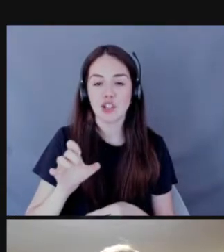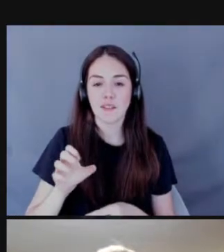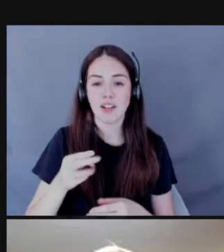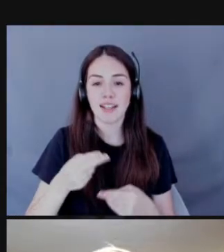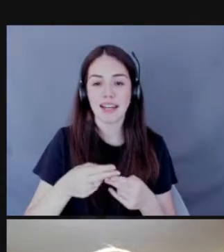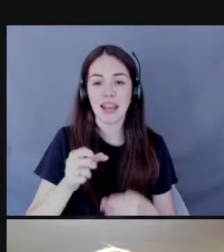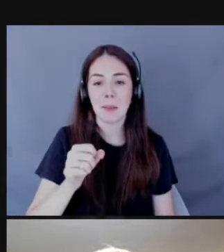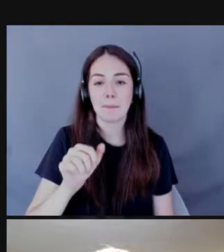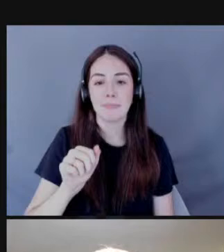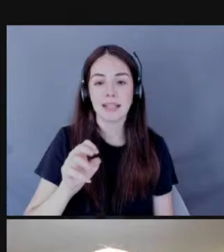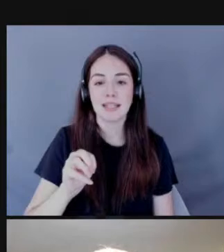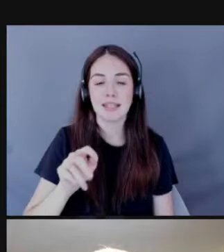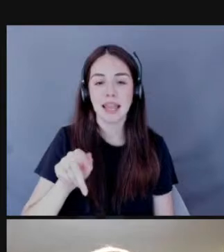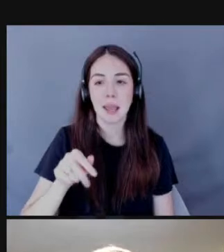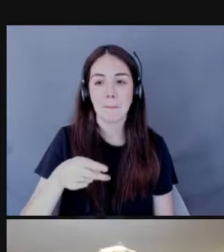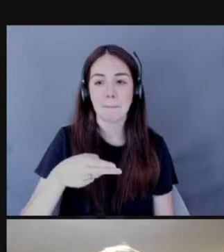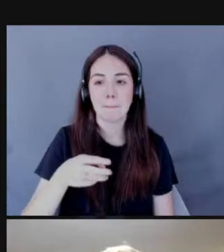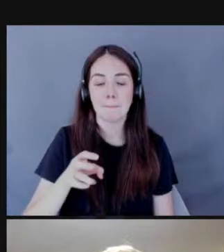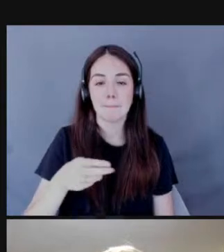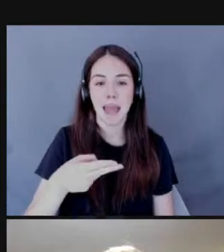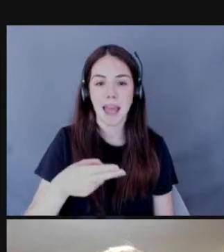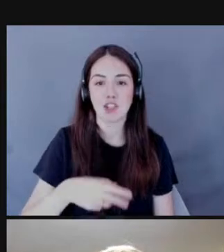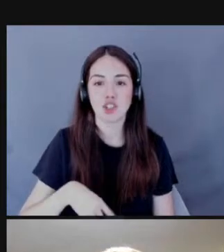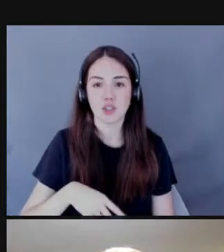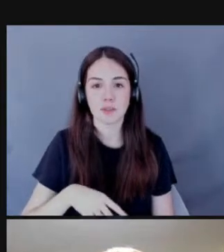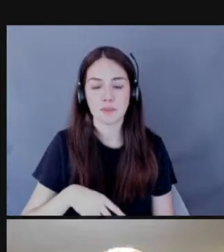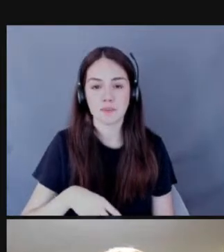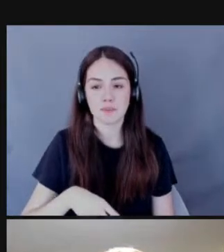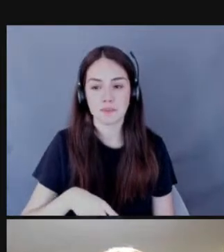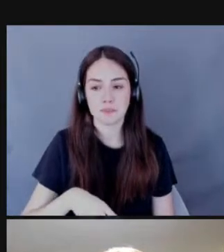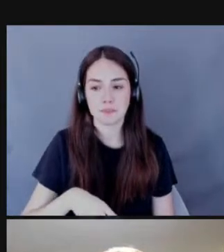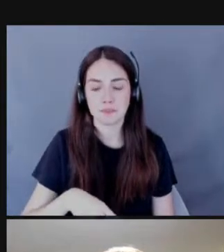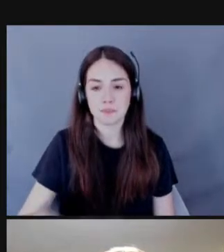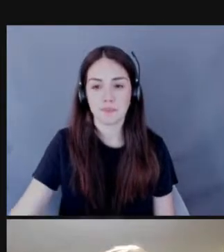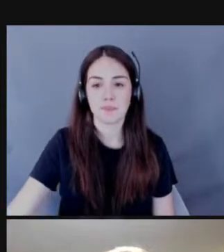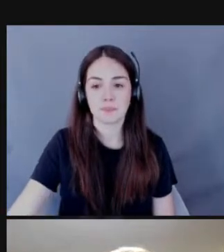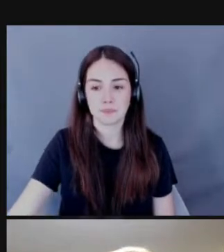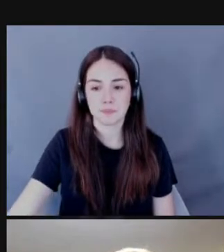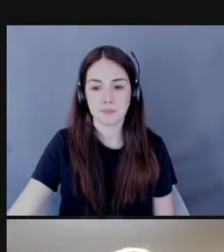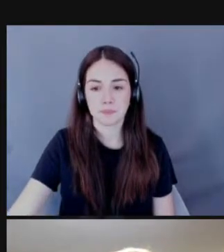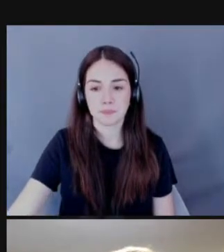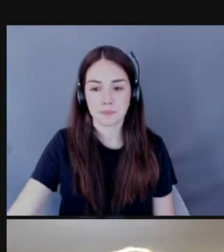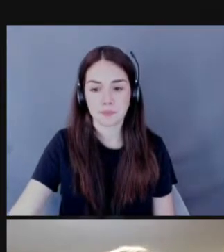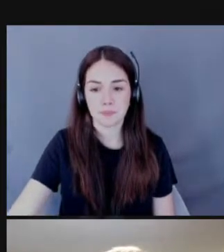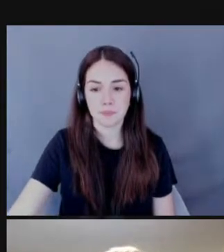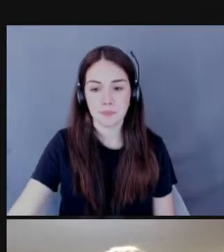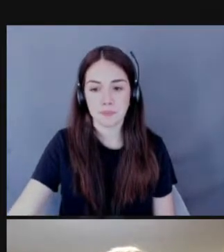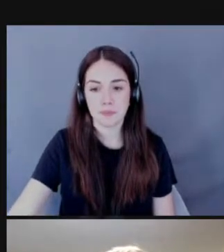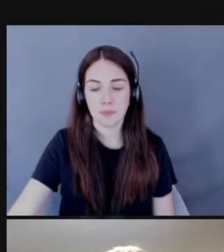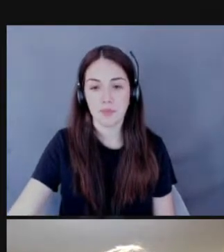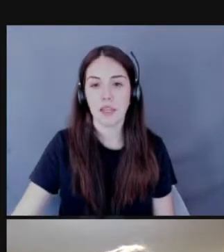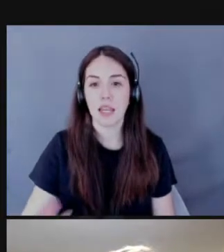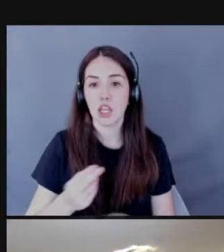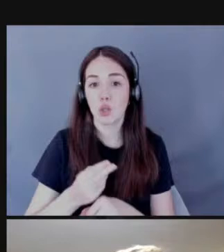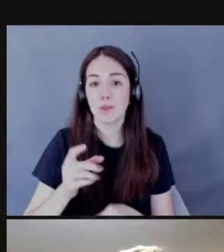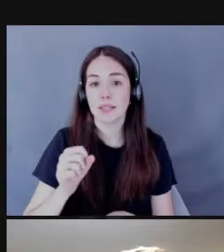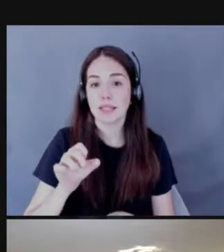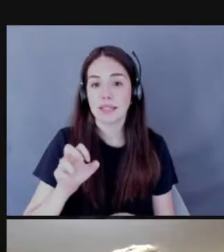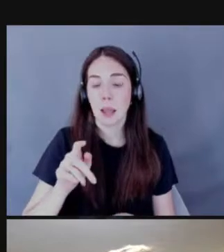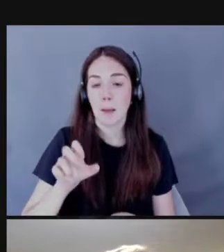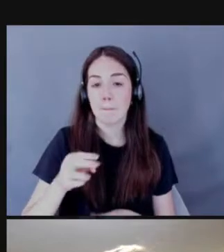Patch. And Sam Patch's, what he uses Sam Patch to talk about really is the rise